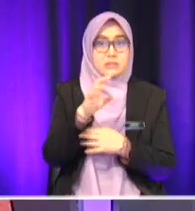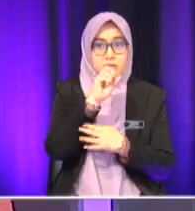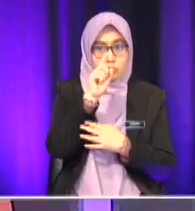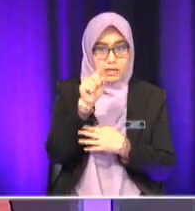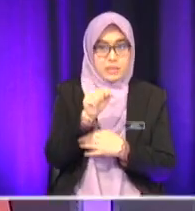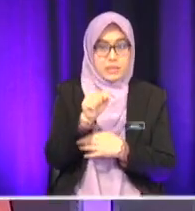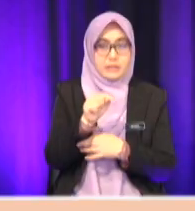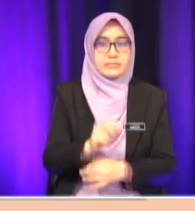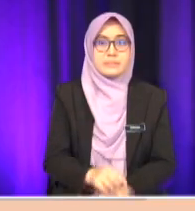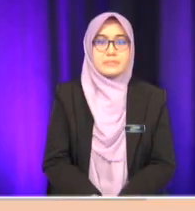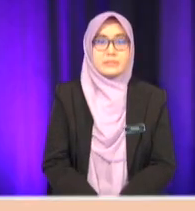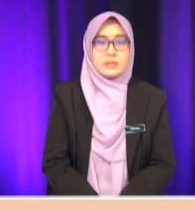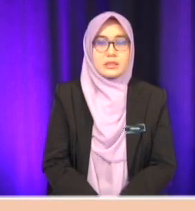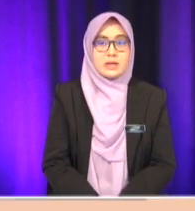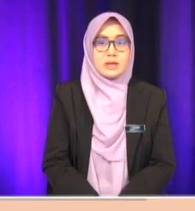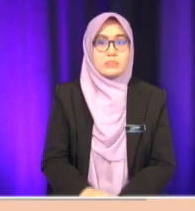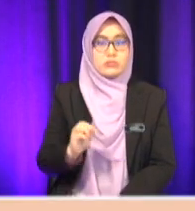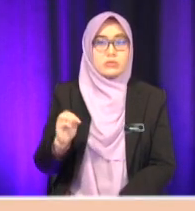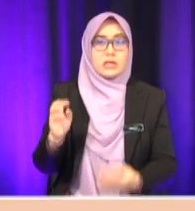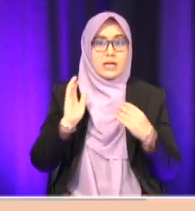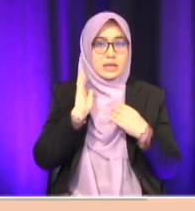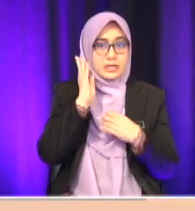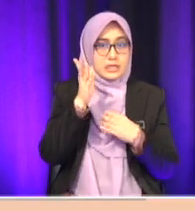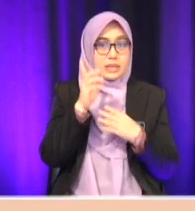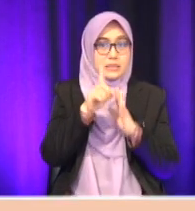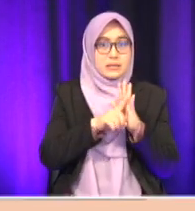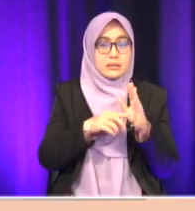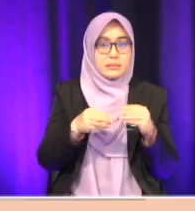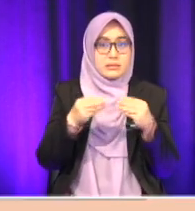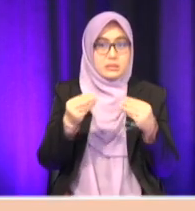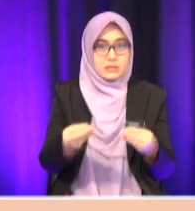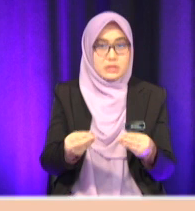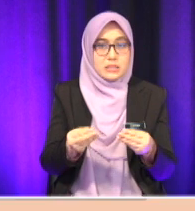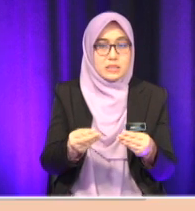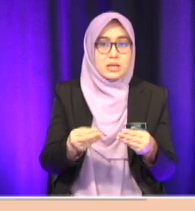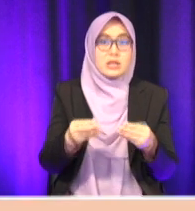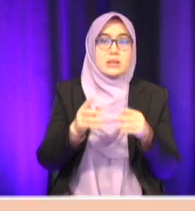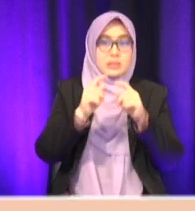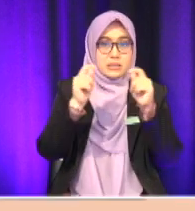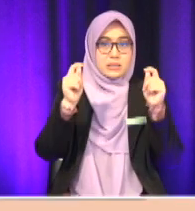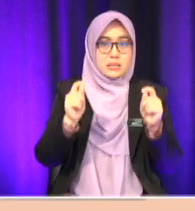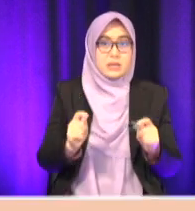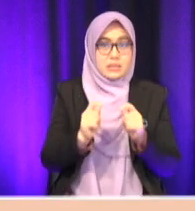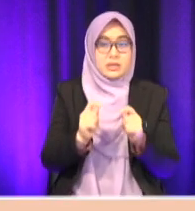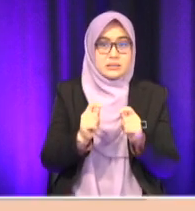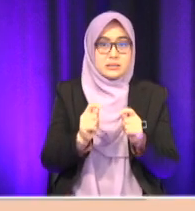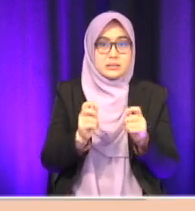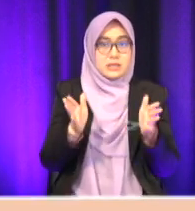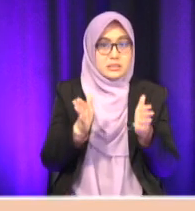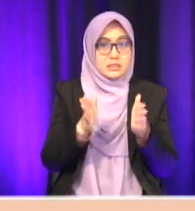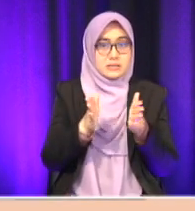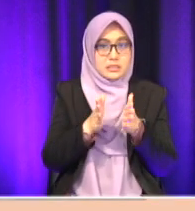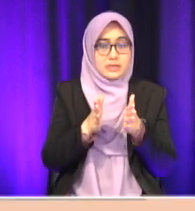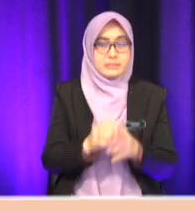given short text. Okay, you have to read it carefully and then determine the main